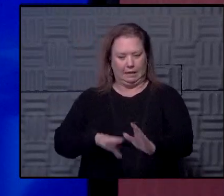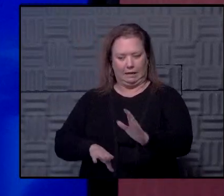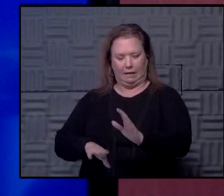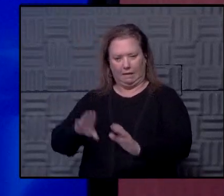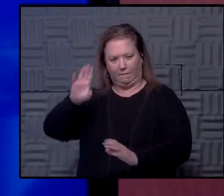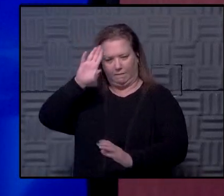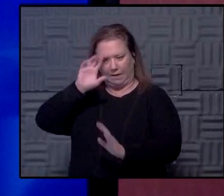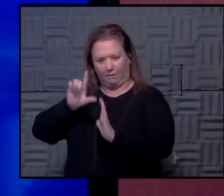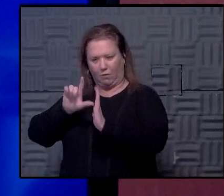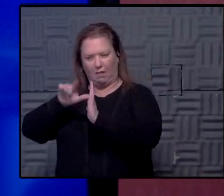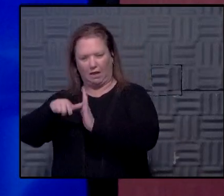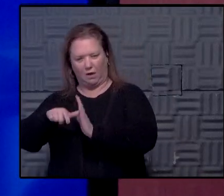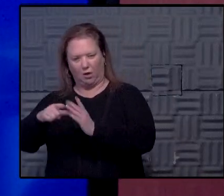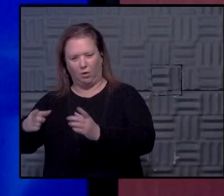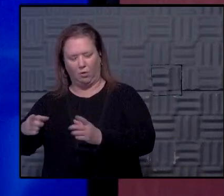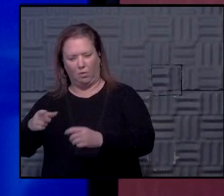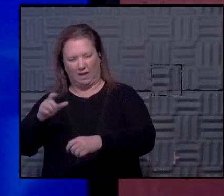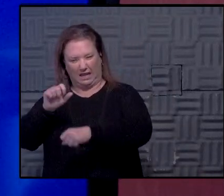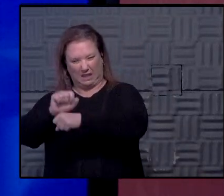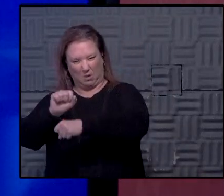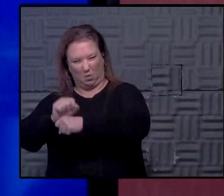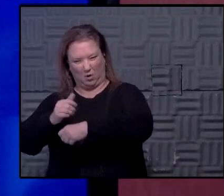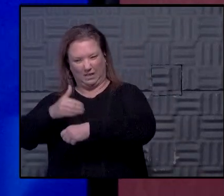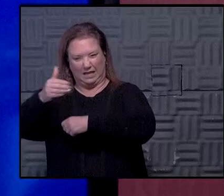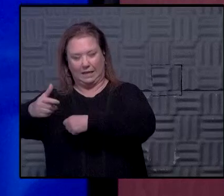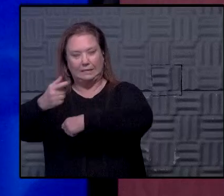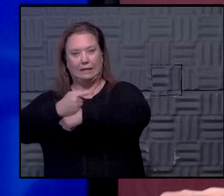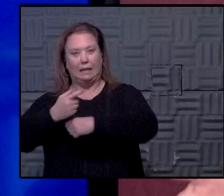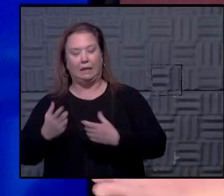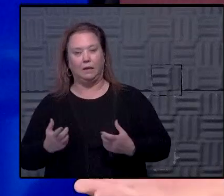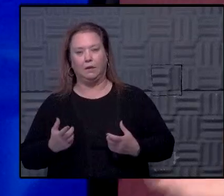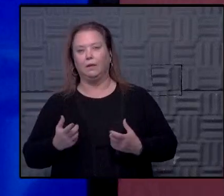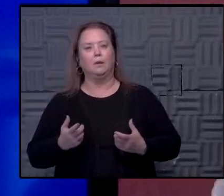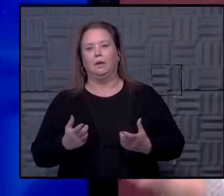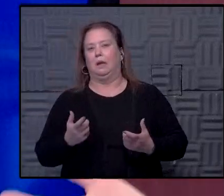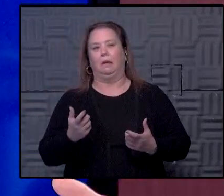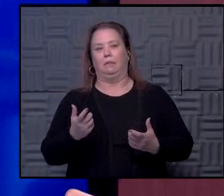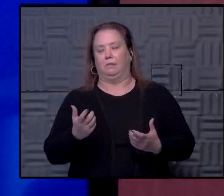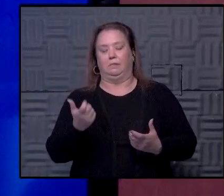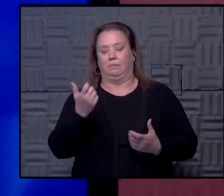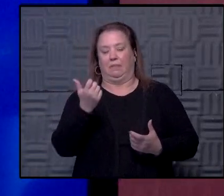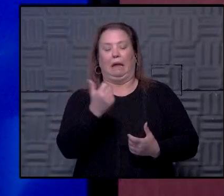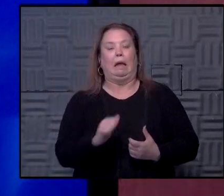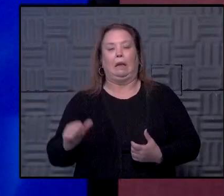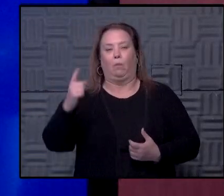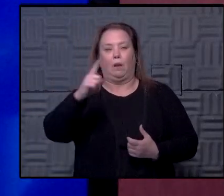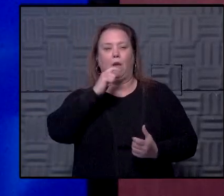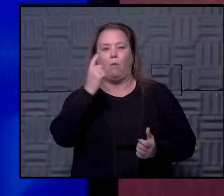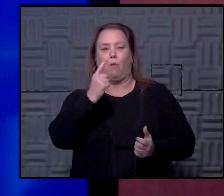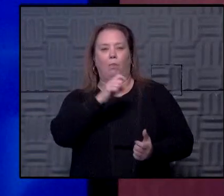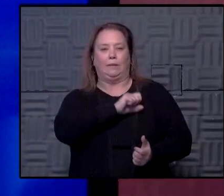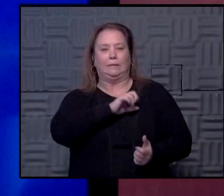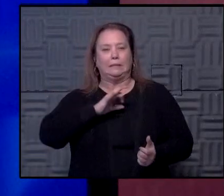fever, are they still going to come to work the next day? And that's just not here. That could apply to anybody as we go forward in this pandemic.